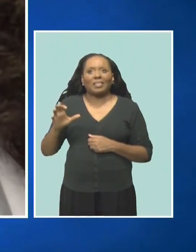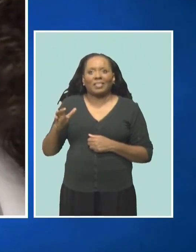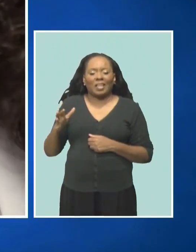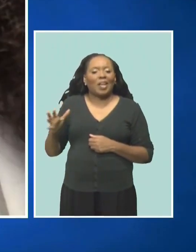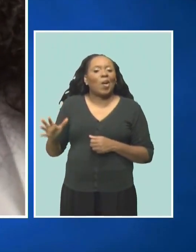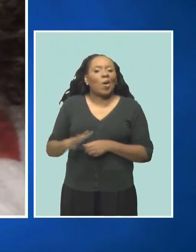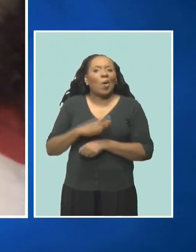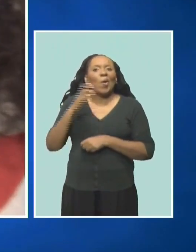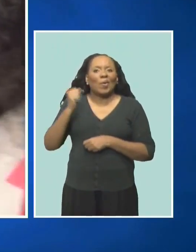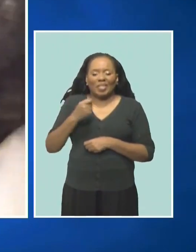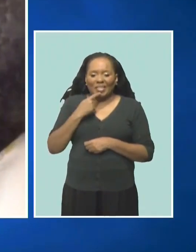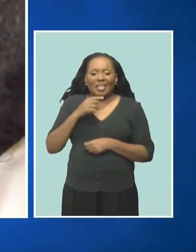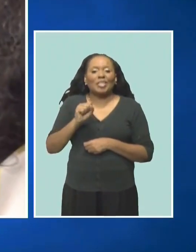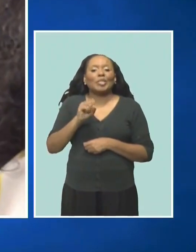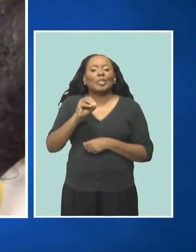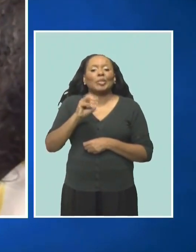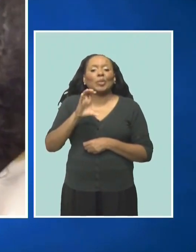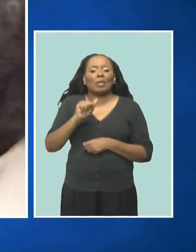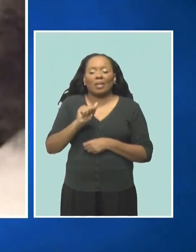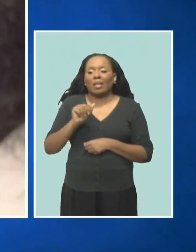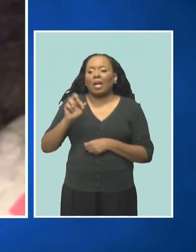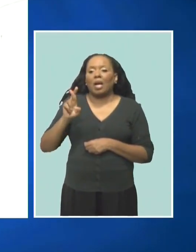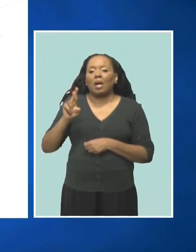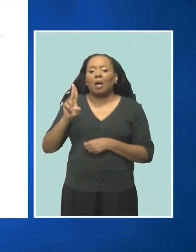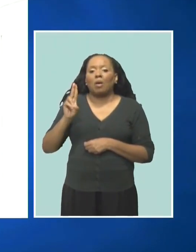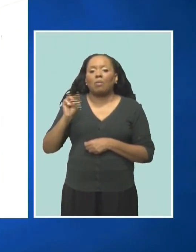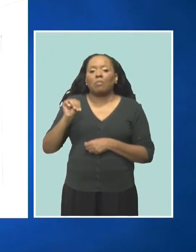declared Soca Rumble will be happening next crop